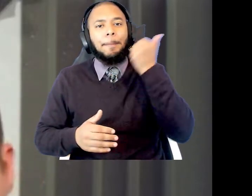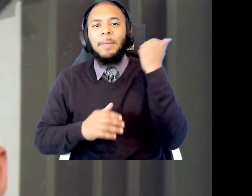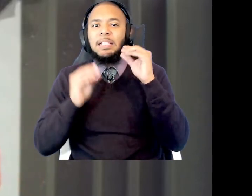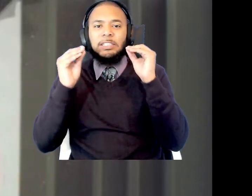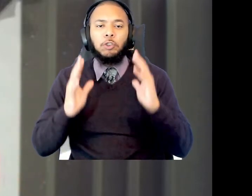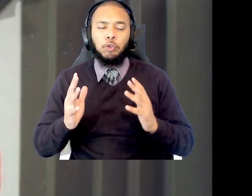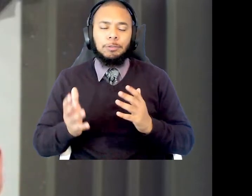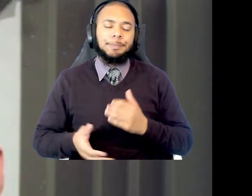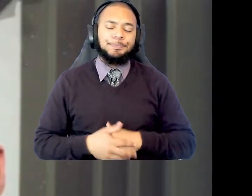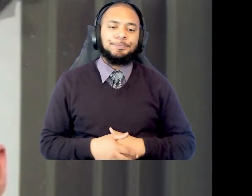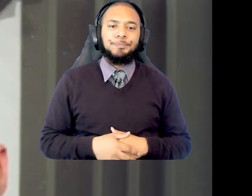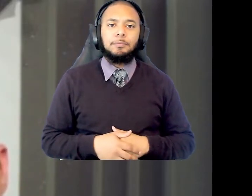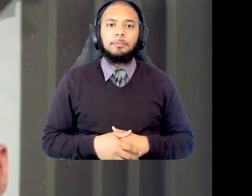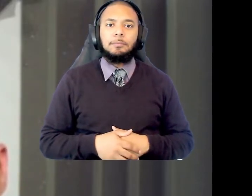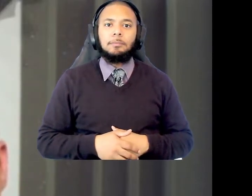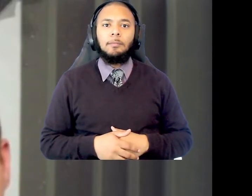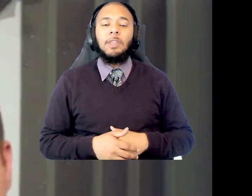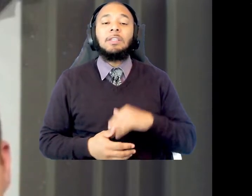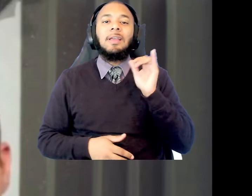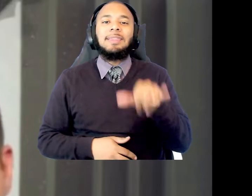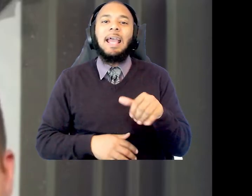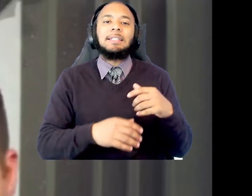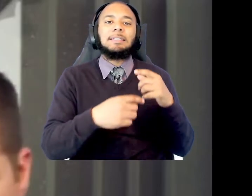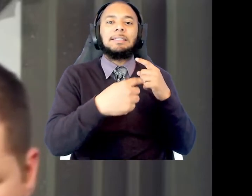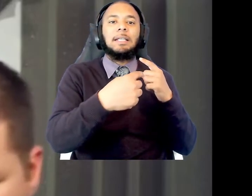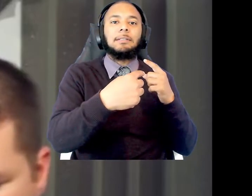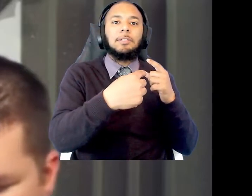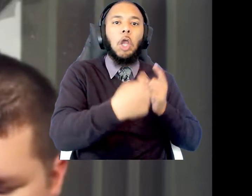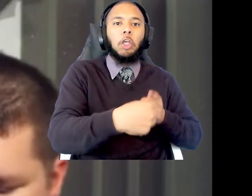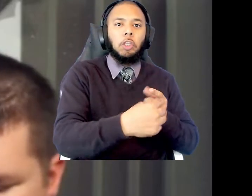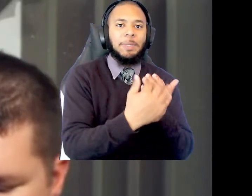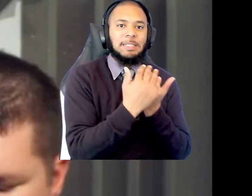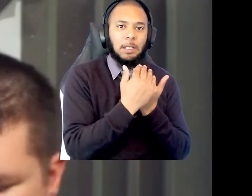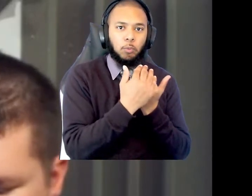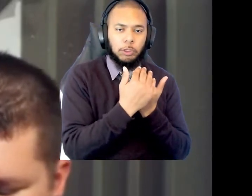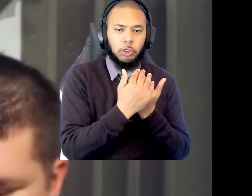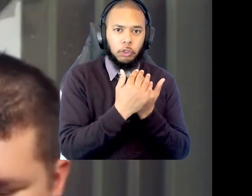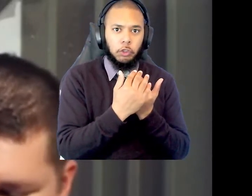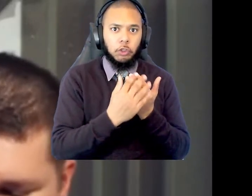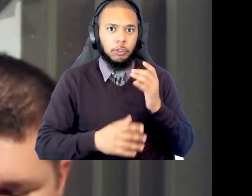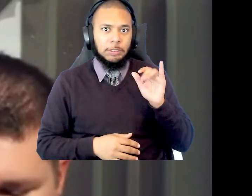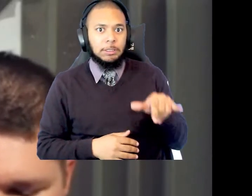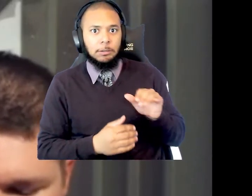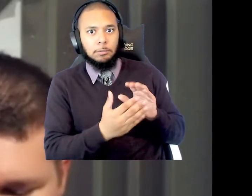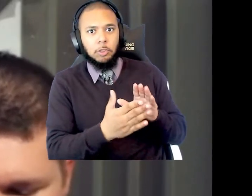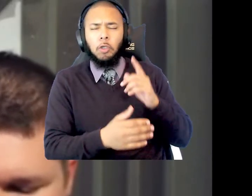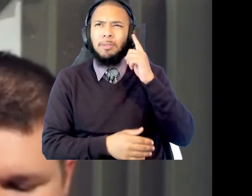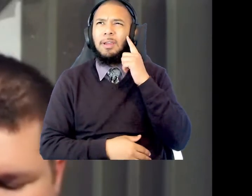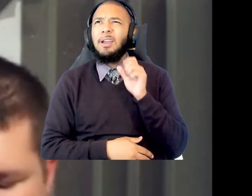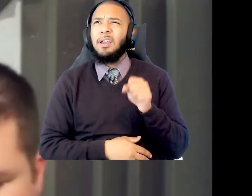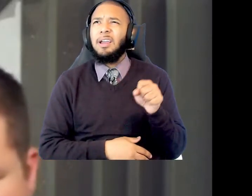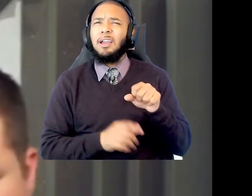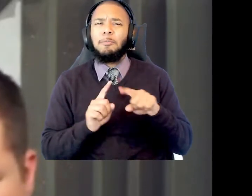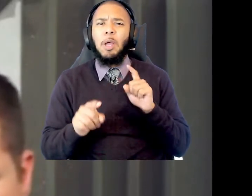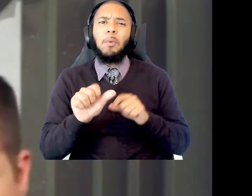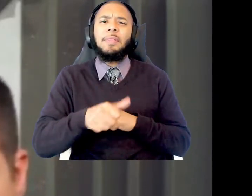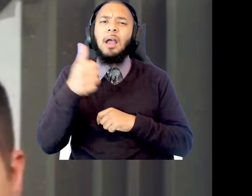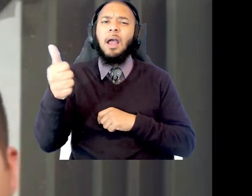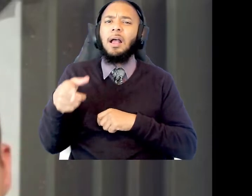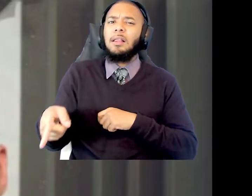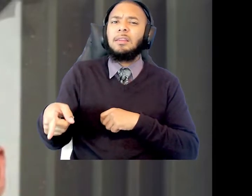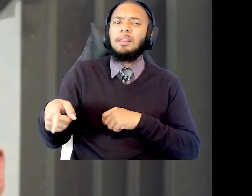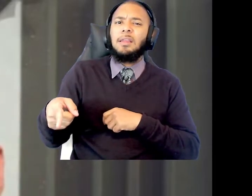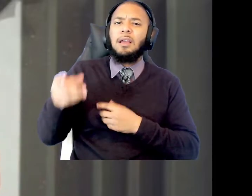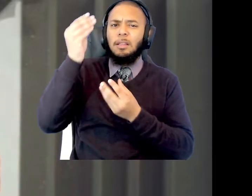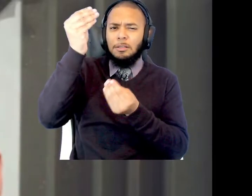that is an argumentative sandwich. That's how that looks, all right? And you may say that's great, but what's